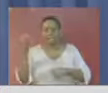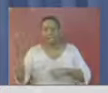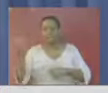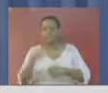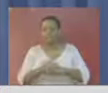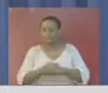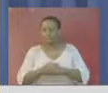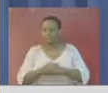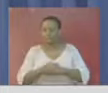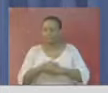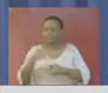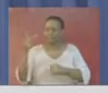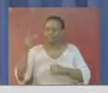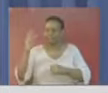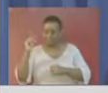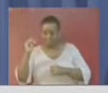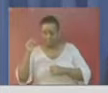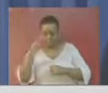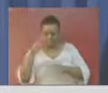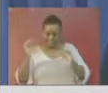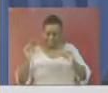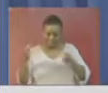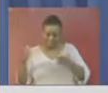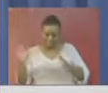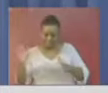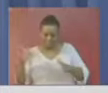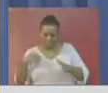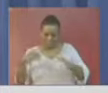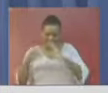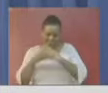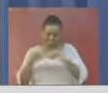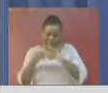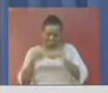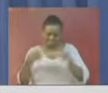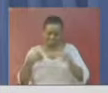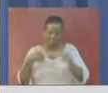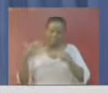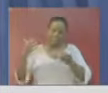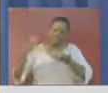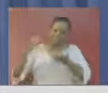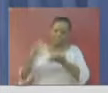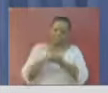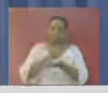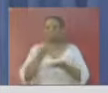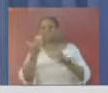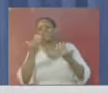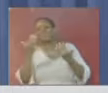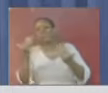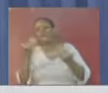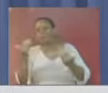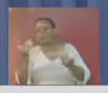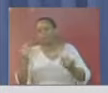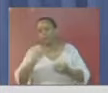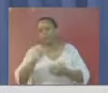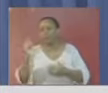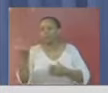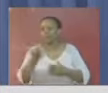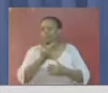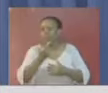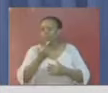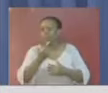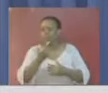me, I'd like at this stage as well to thank all of the members of staff who have been managing this border